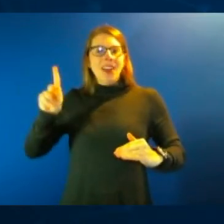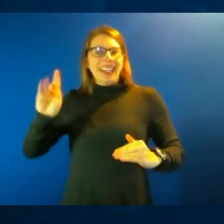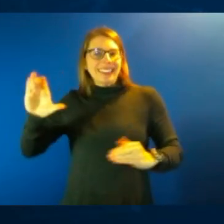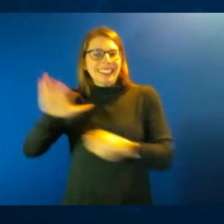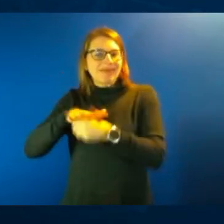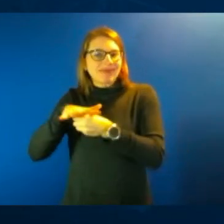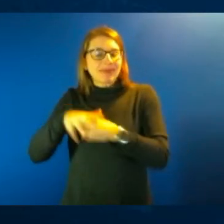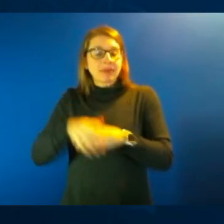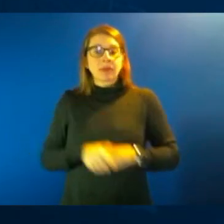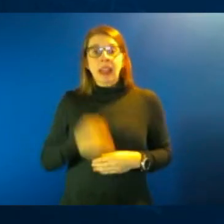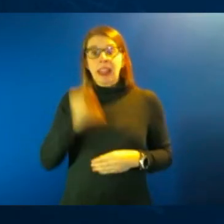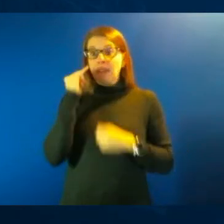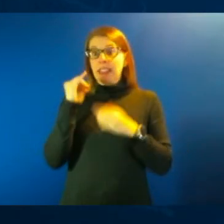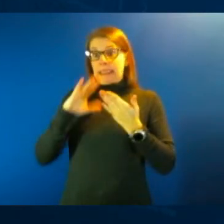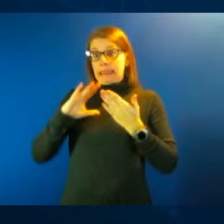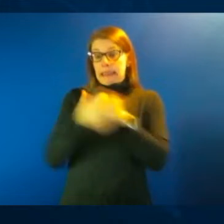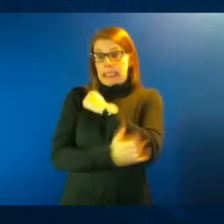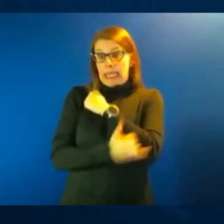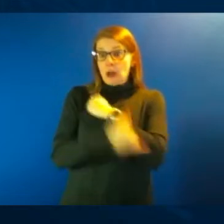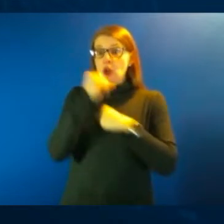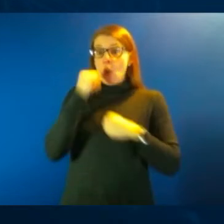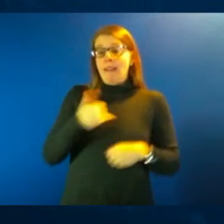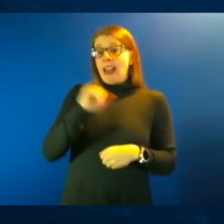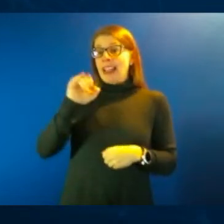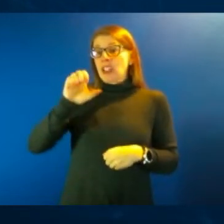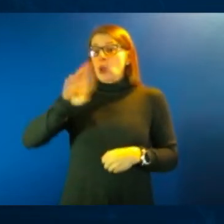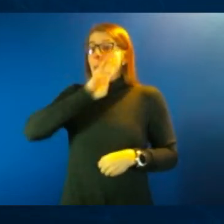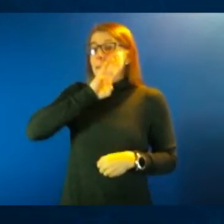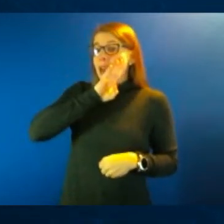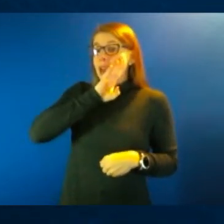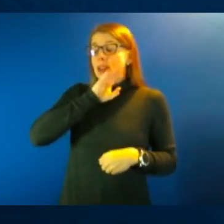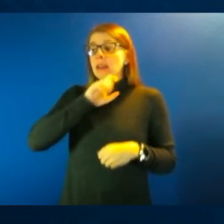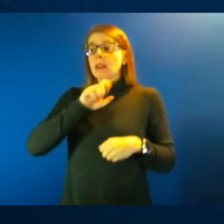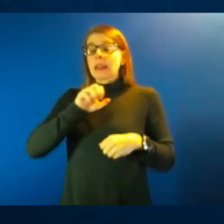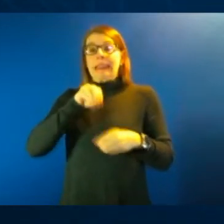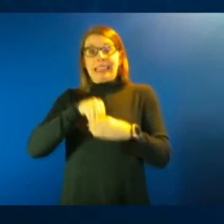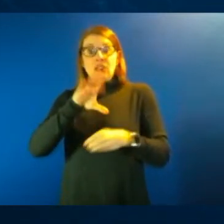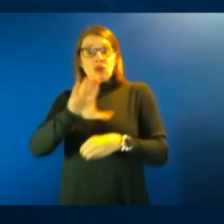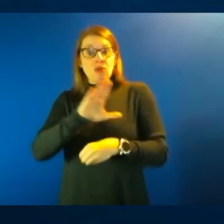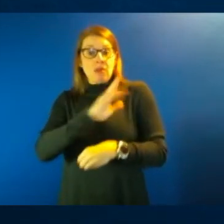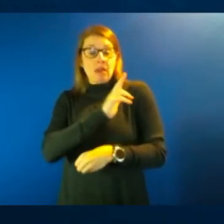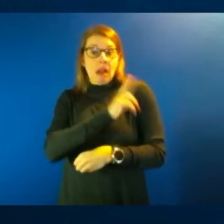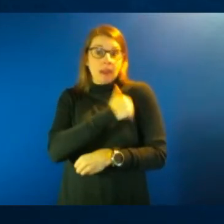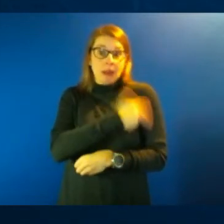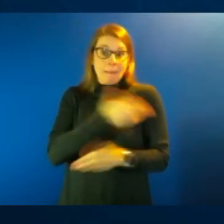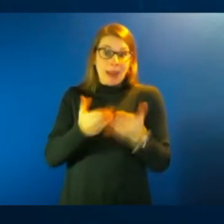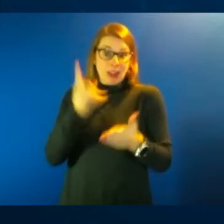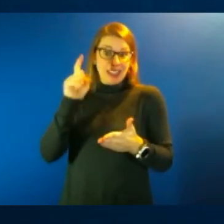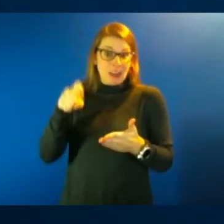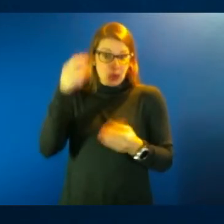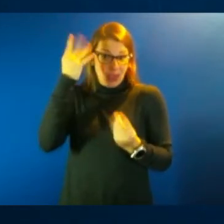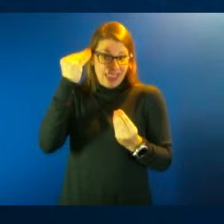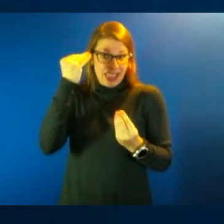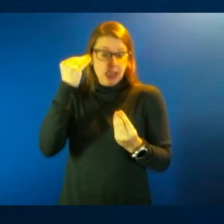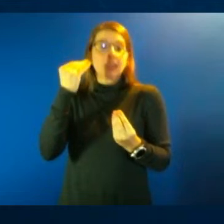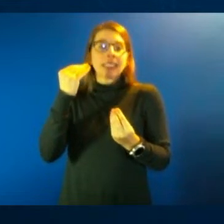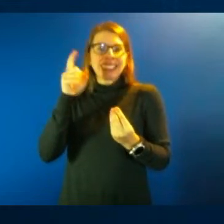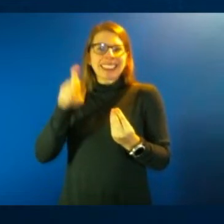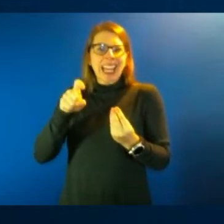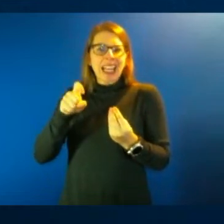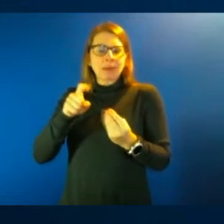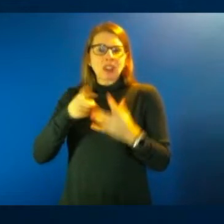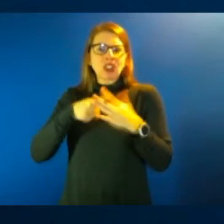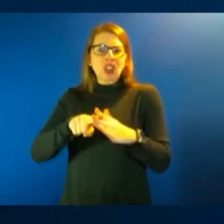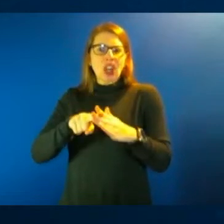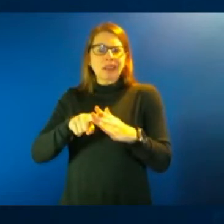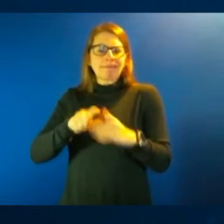counties that doesn't have ICU beds available in your hospitals, maybe you need to think hard about maybe it's time to implement a mask